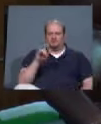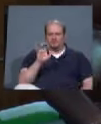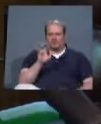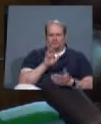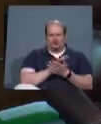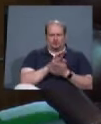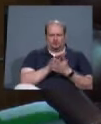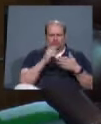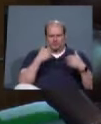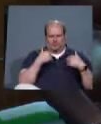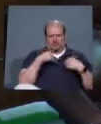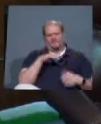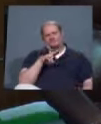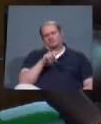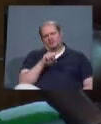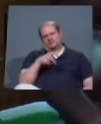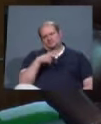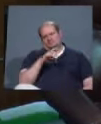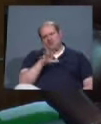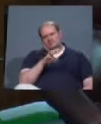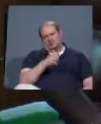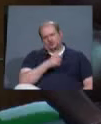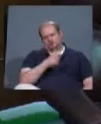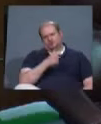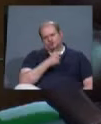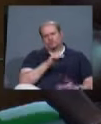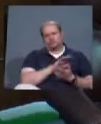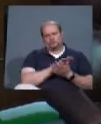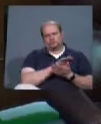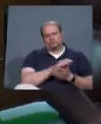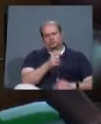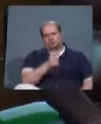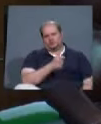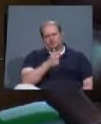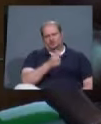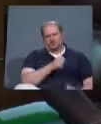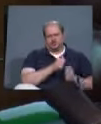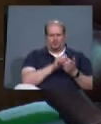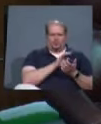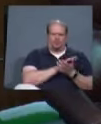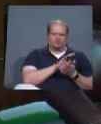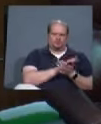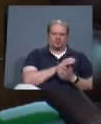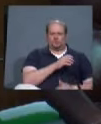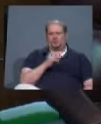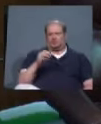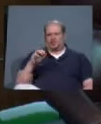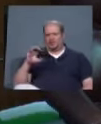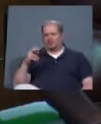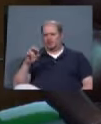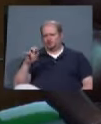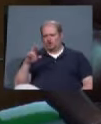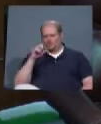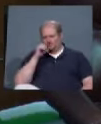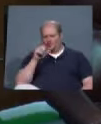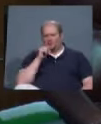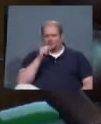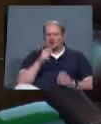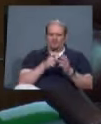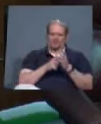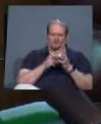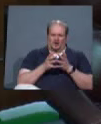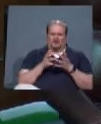schools have public transportation or school transportation to the schools, and you don't require as much